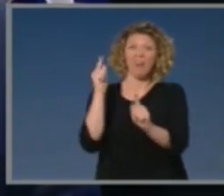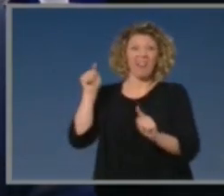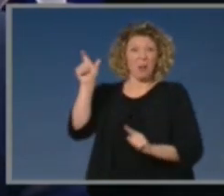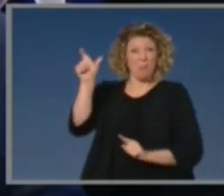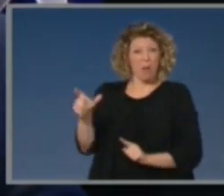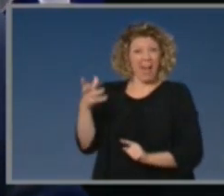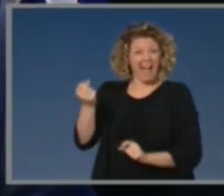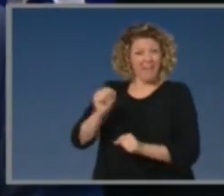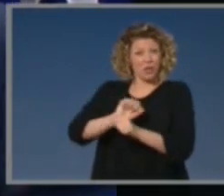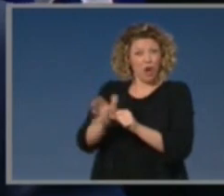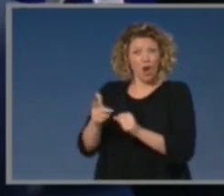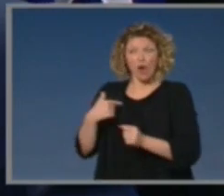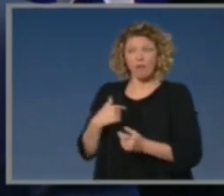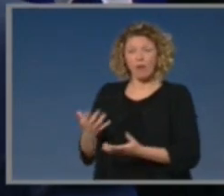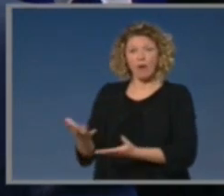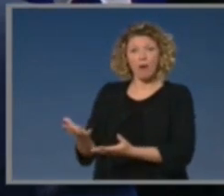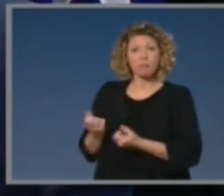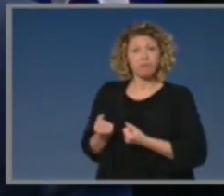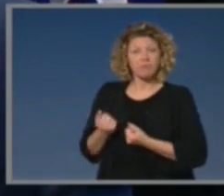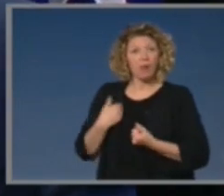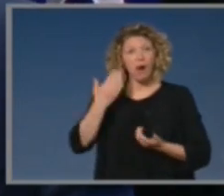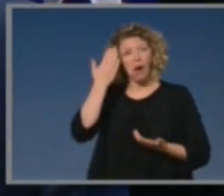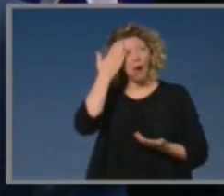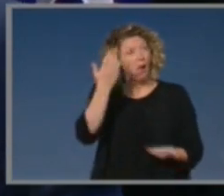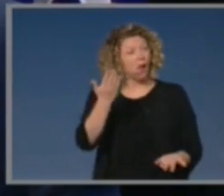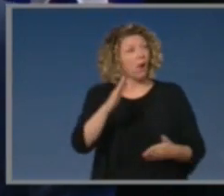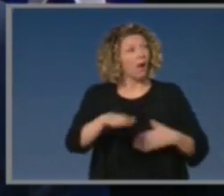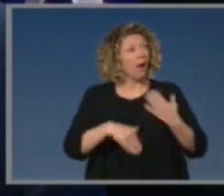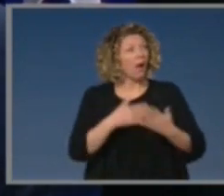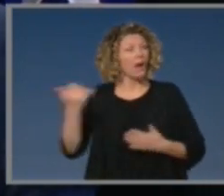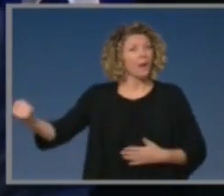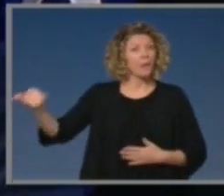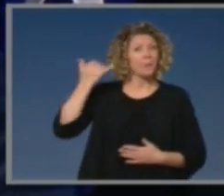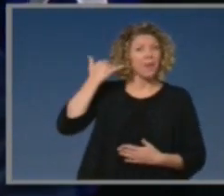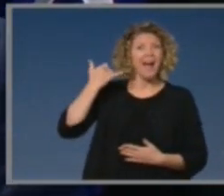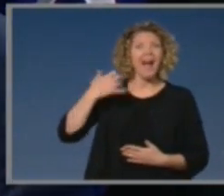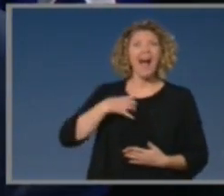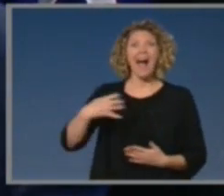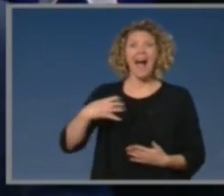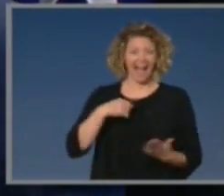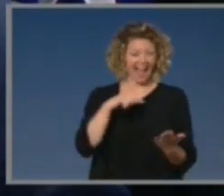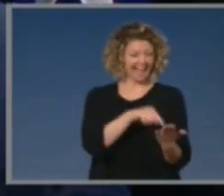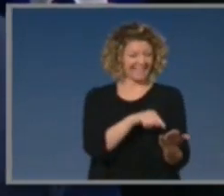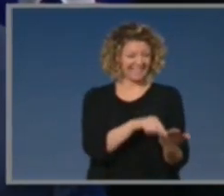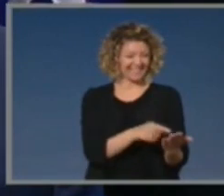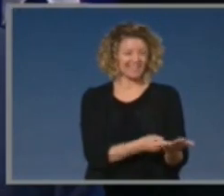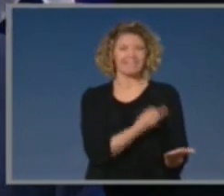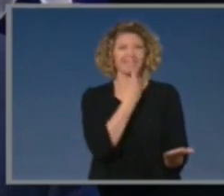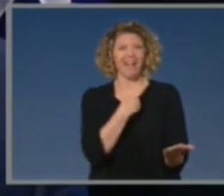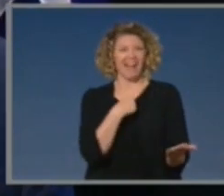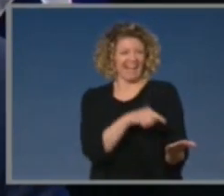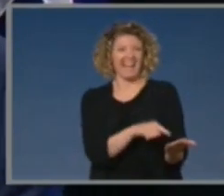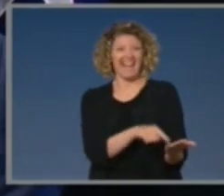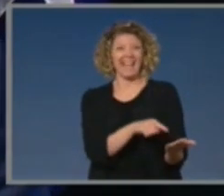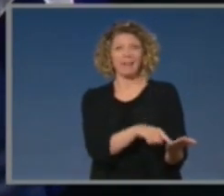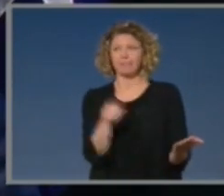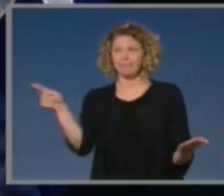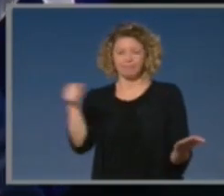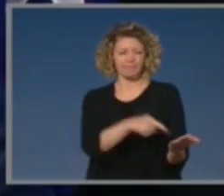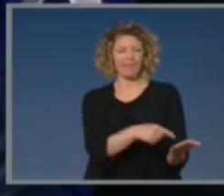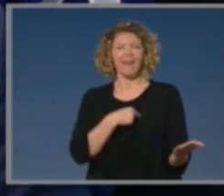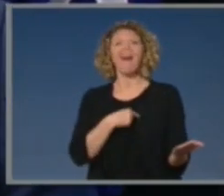then you will know, and people will get in touch with you so they can tell you that you've been potentially compromised by the virus, and